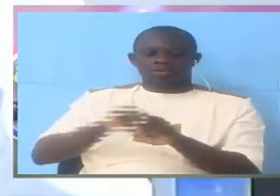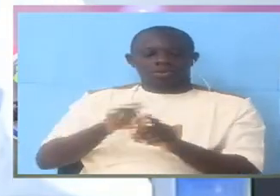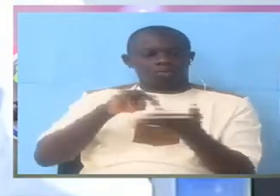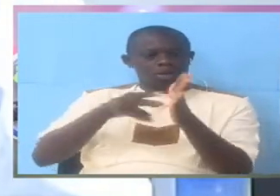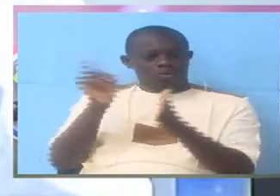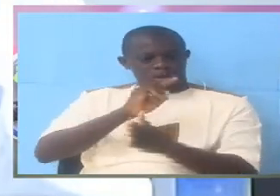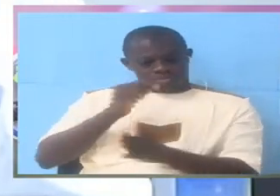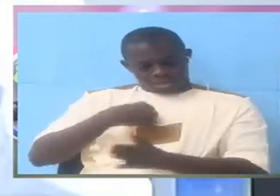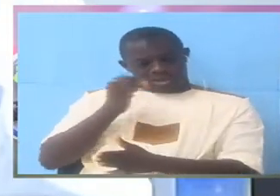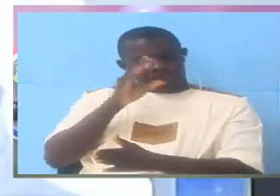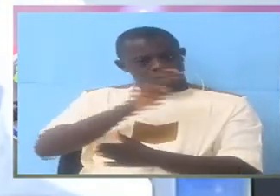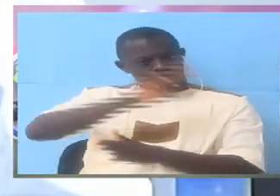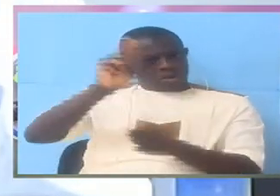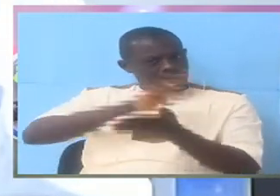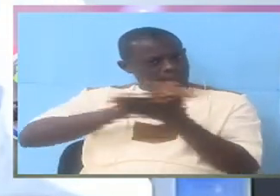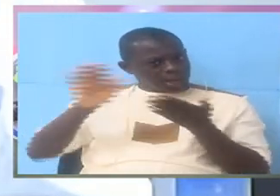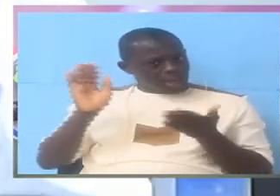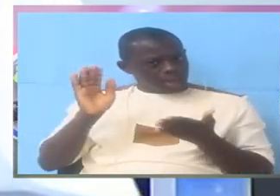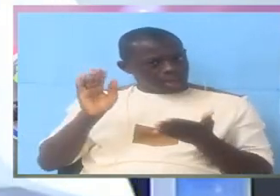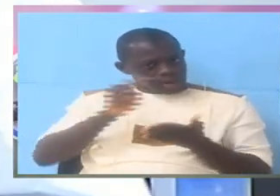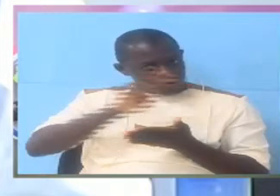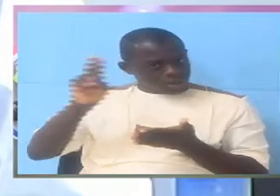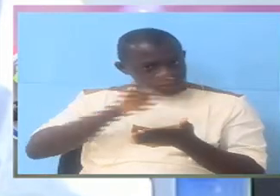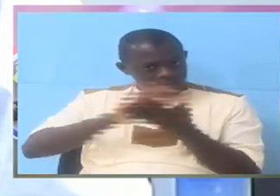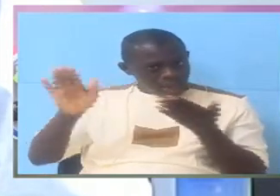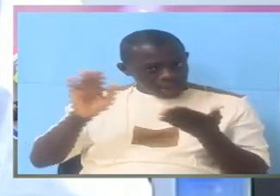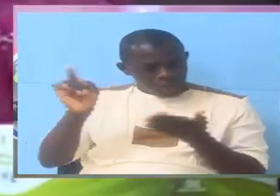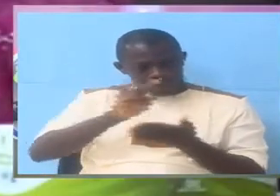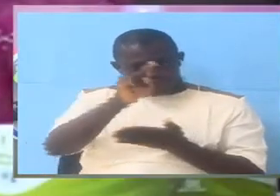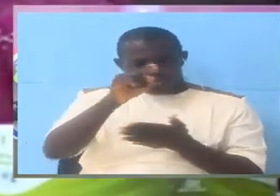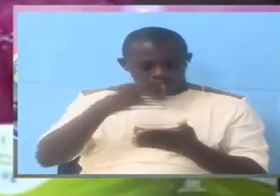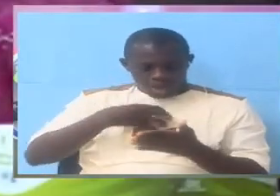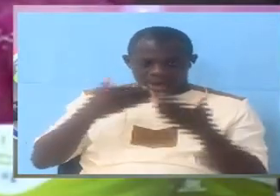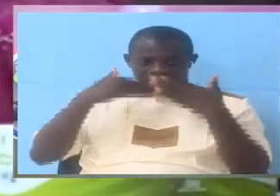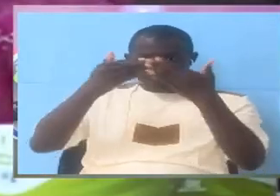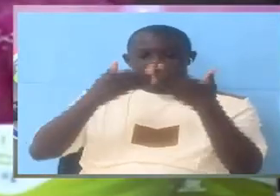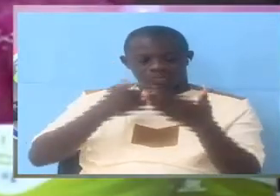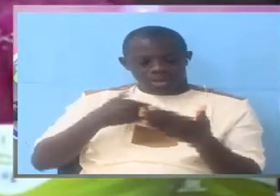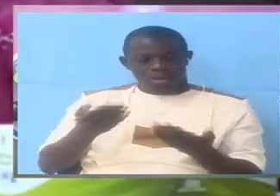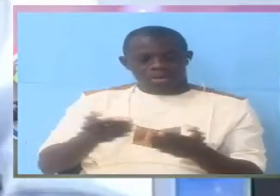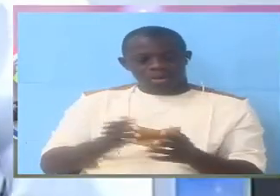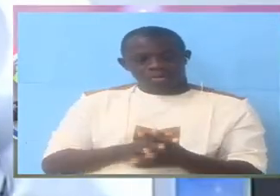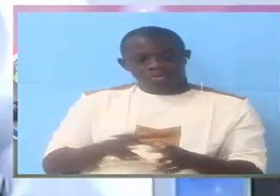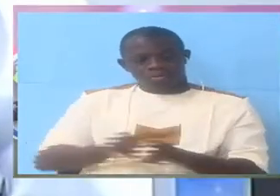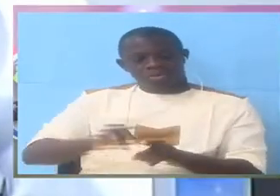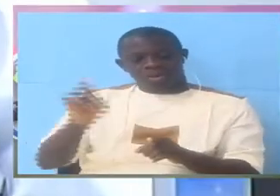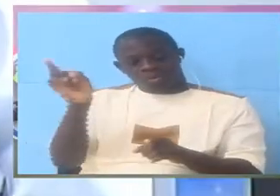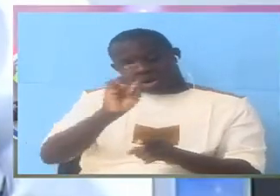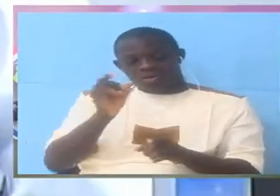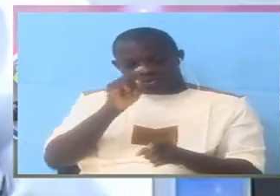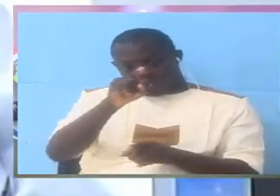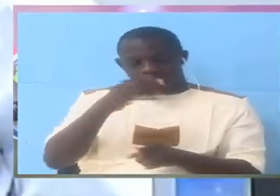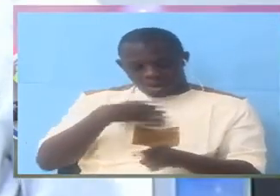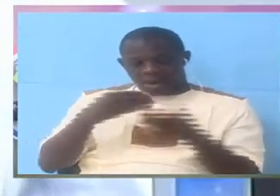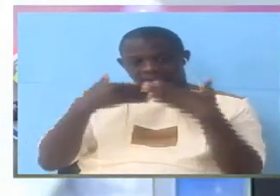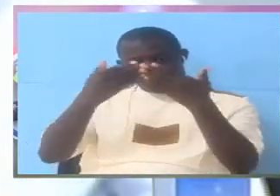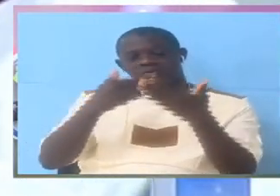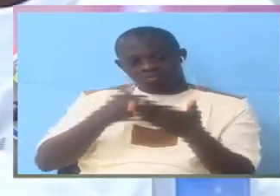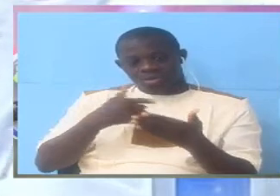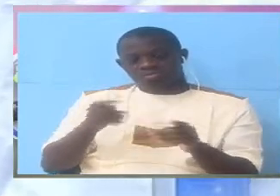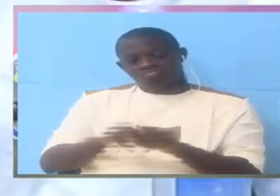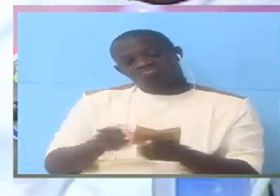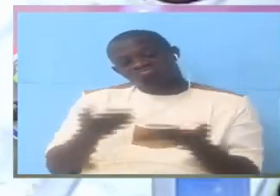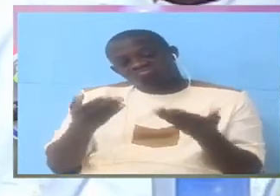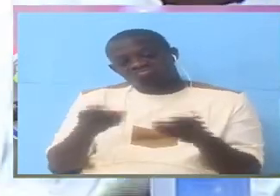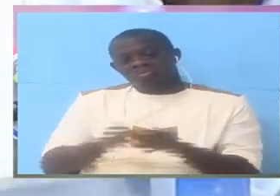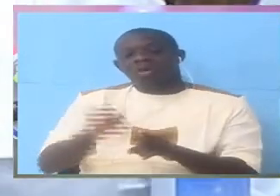What I said, is it not that a clearing myself? Is that what you are telling me? Is that what you are telling me? Okay.